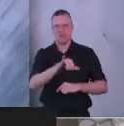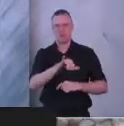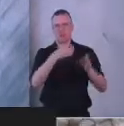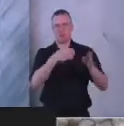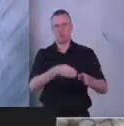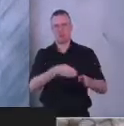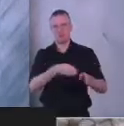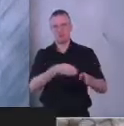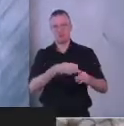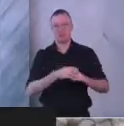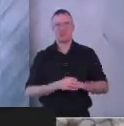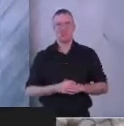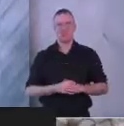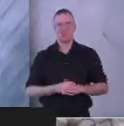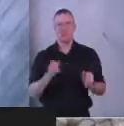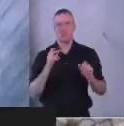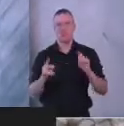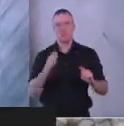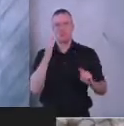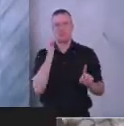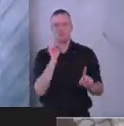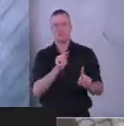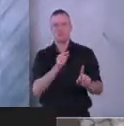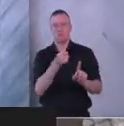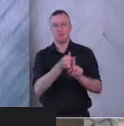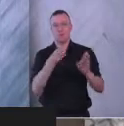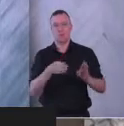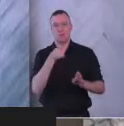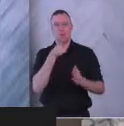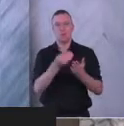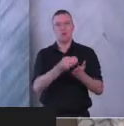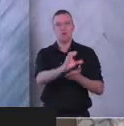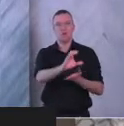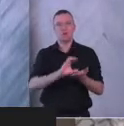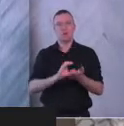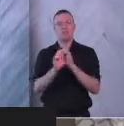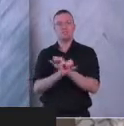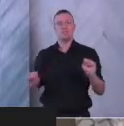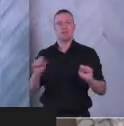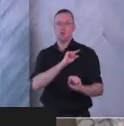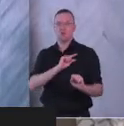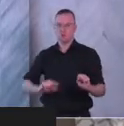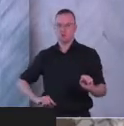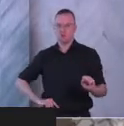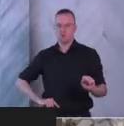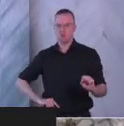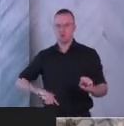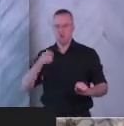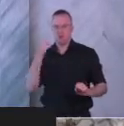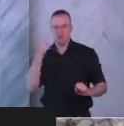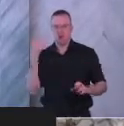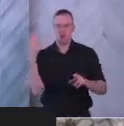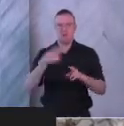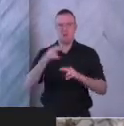individual. Not too many people know that he was the one that financially saved Queens, yet in order to name a